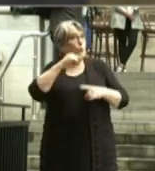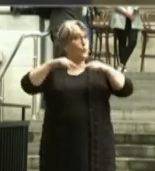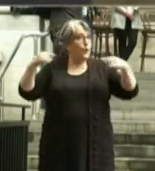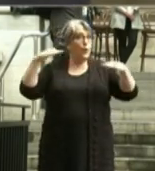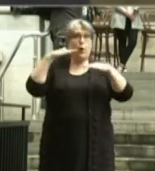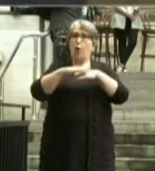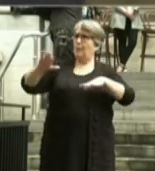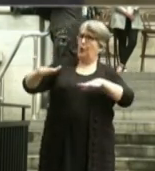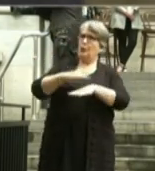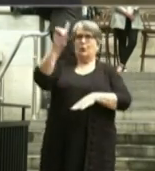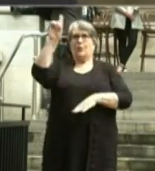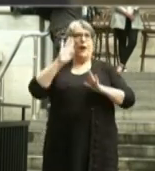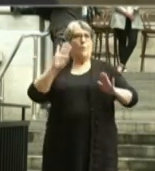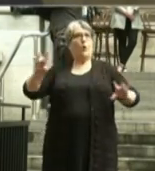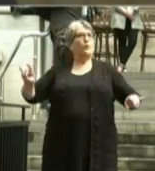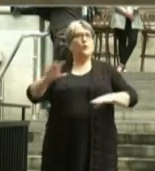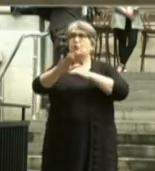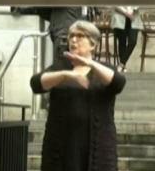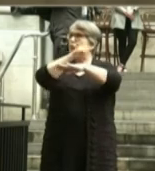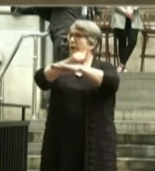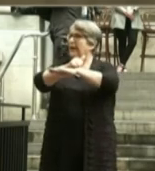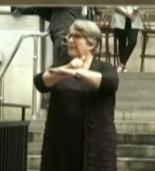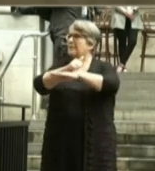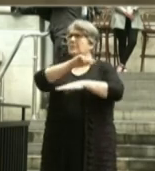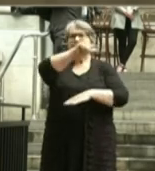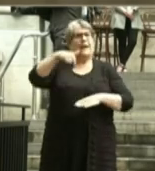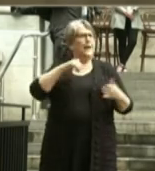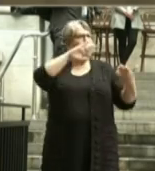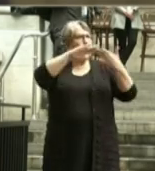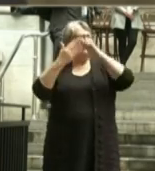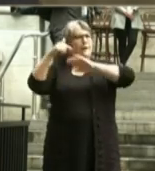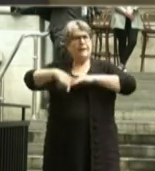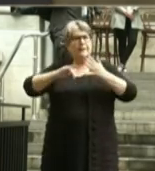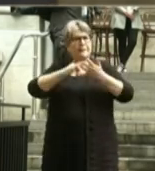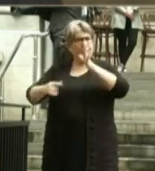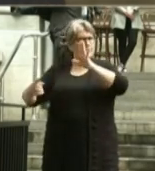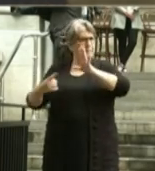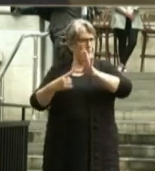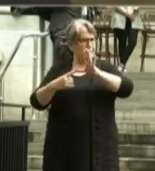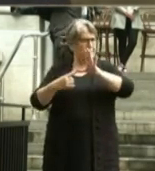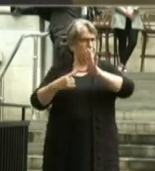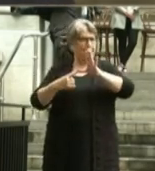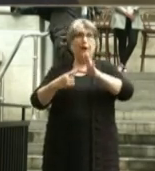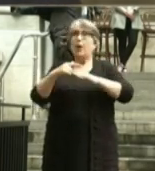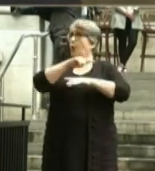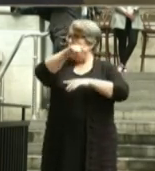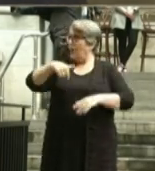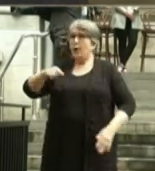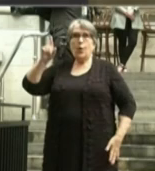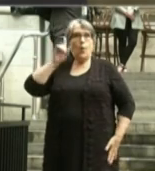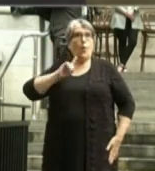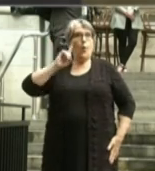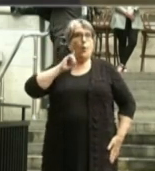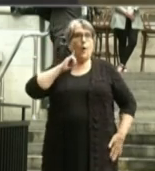about modern Australia, in particular civil society in South Australia, is that we've